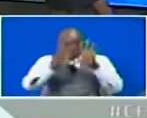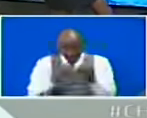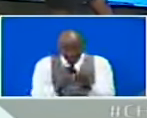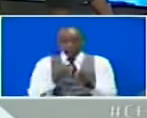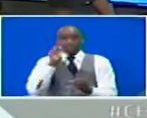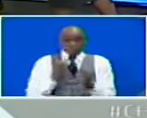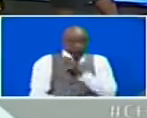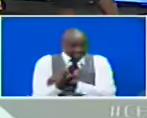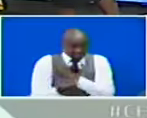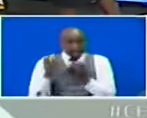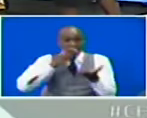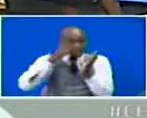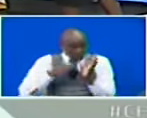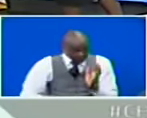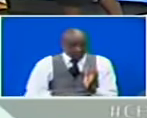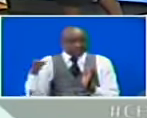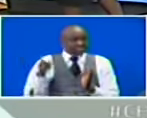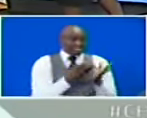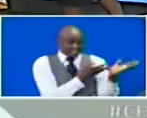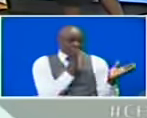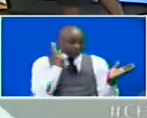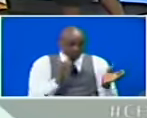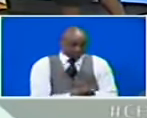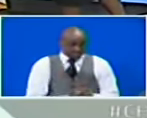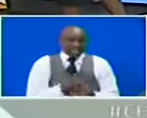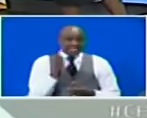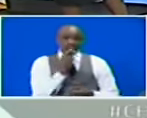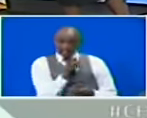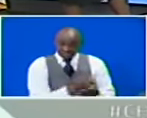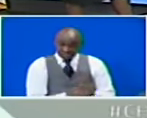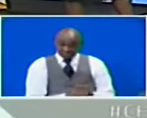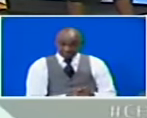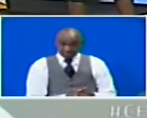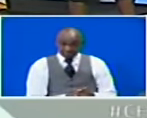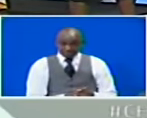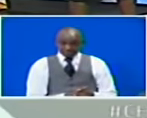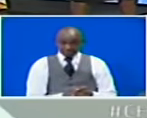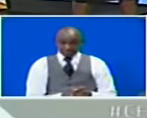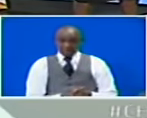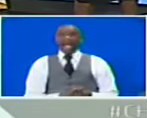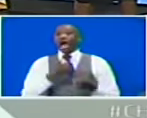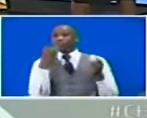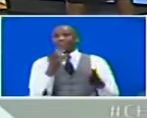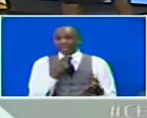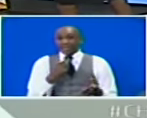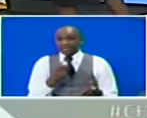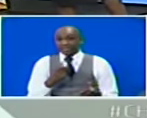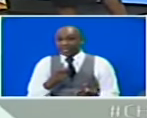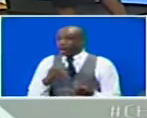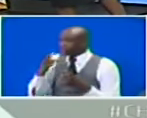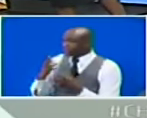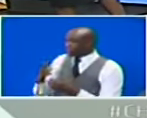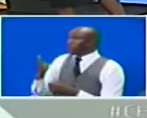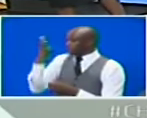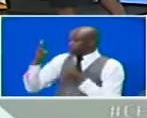explain exactly what these numbers mean. So, this is the fiscal balance, and this is what amount of money again, Shundu?